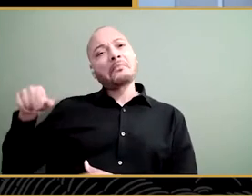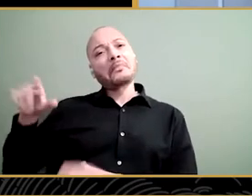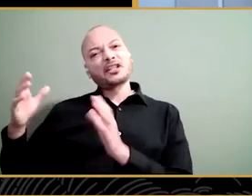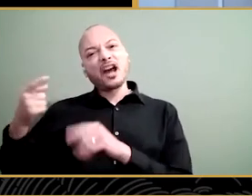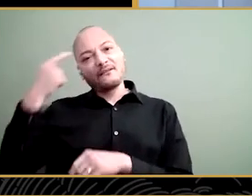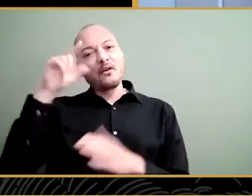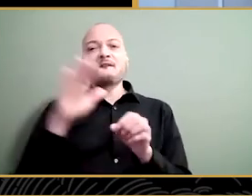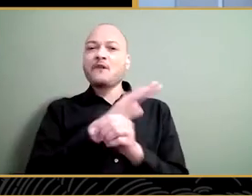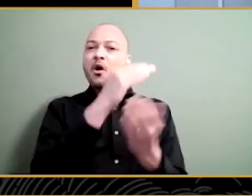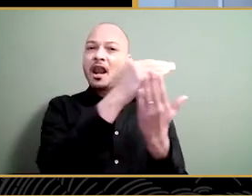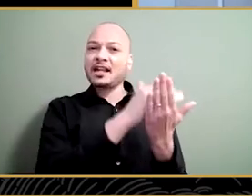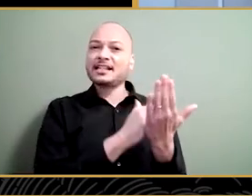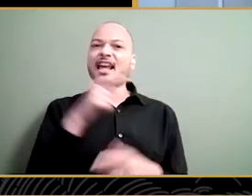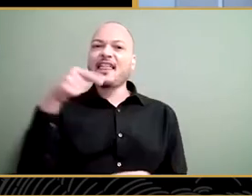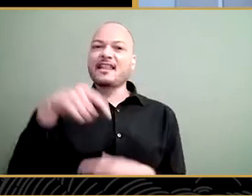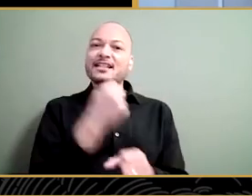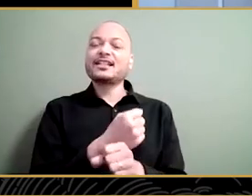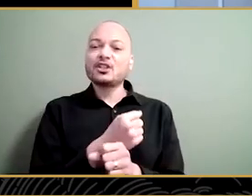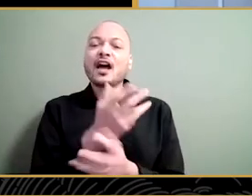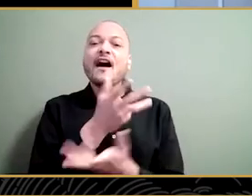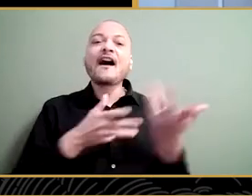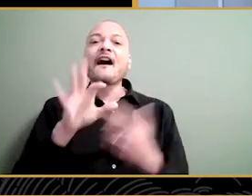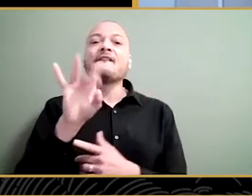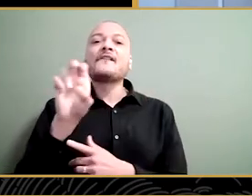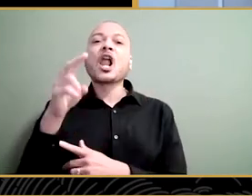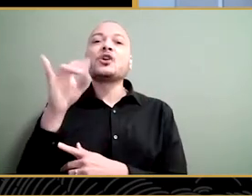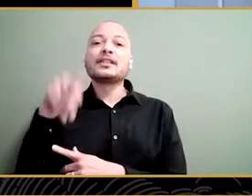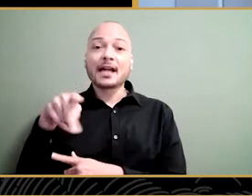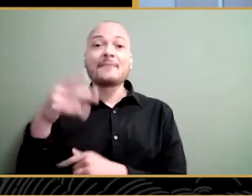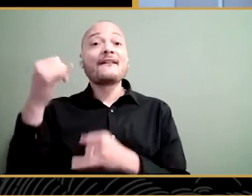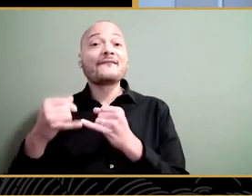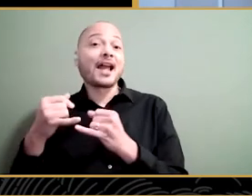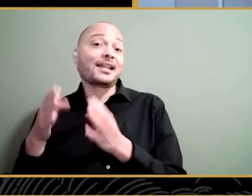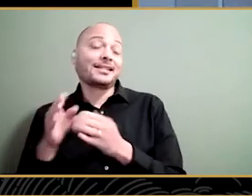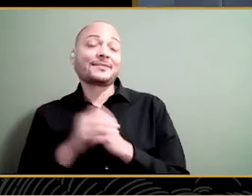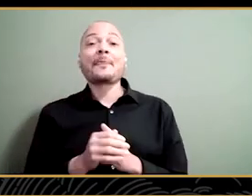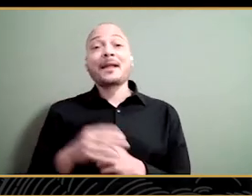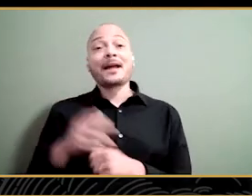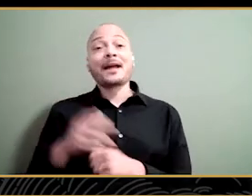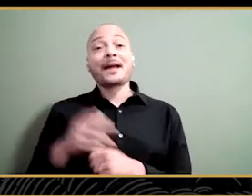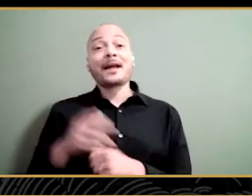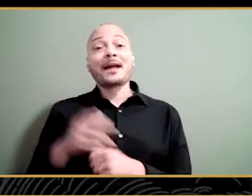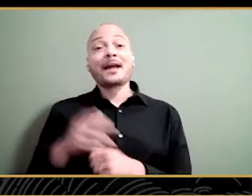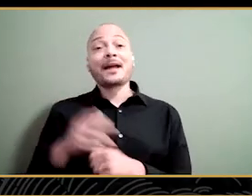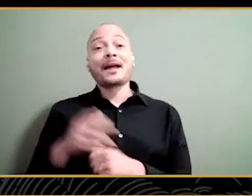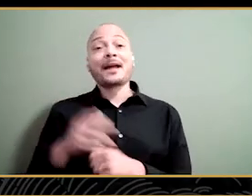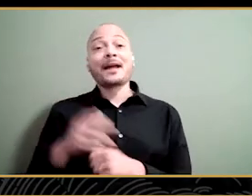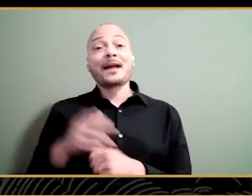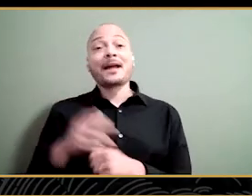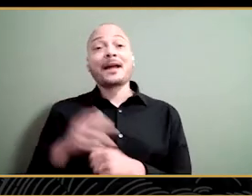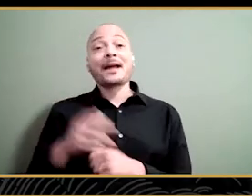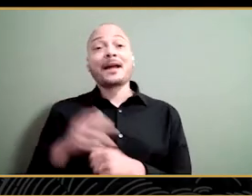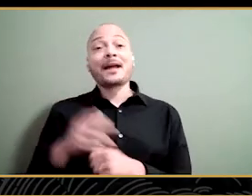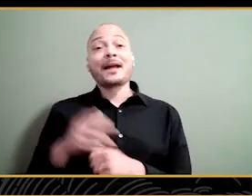this year's fellowship finalists. Now, let's meet this year's fellows and hear some of their work. Quoted text